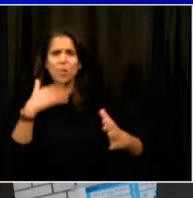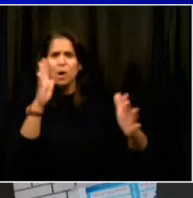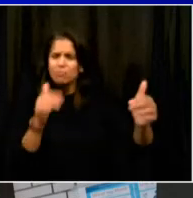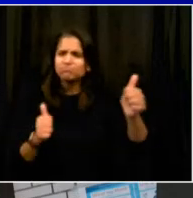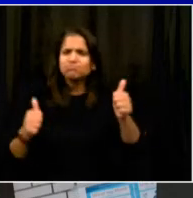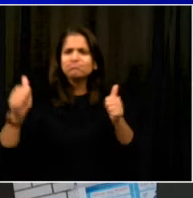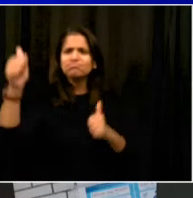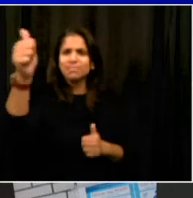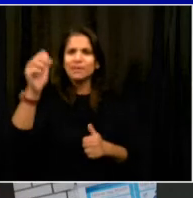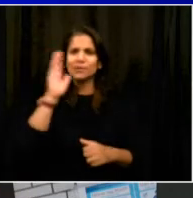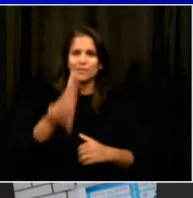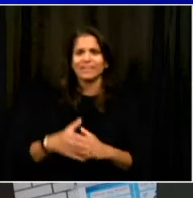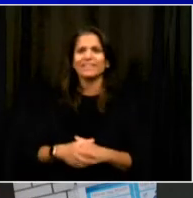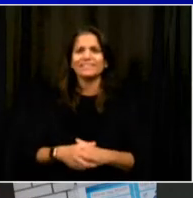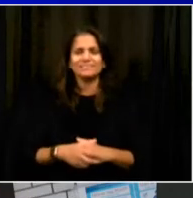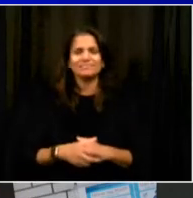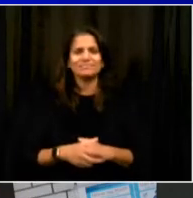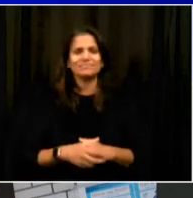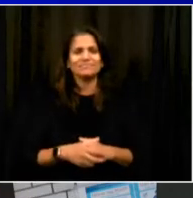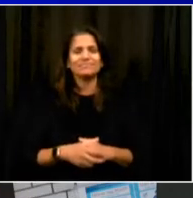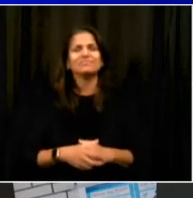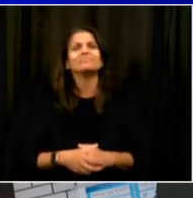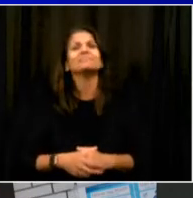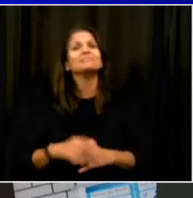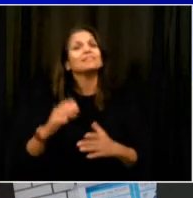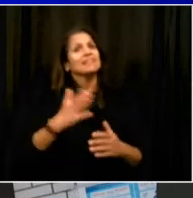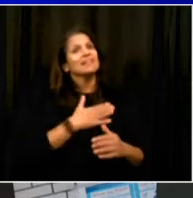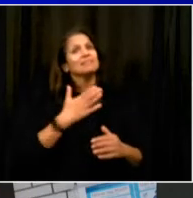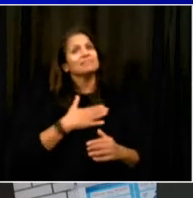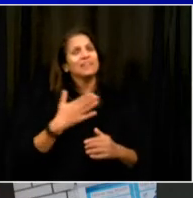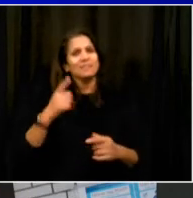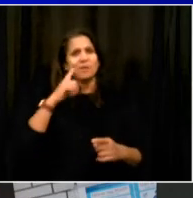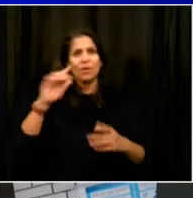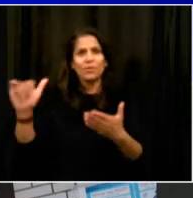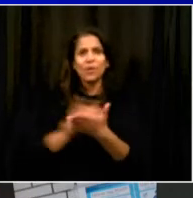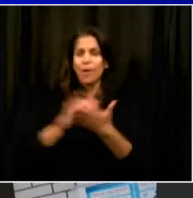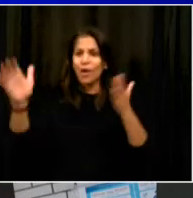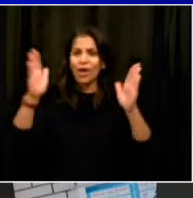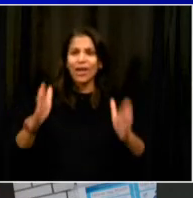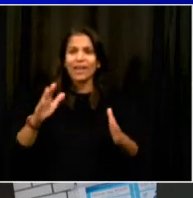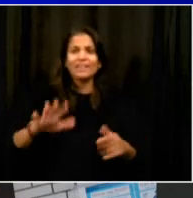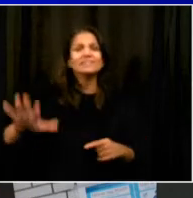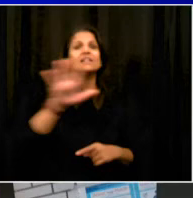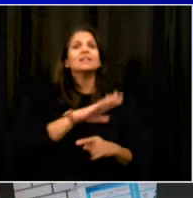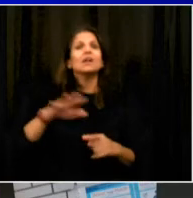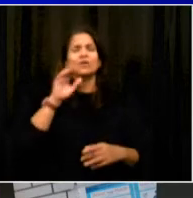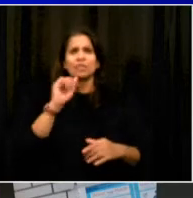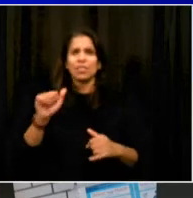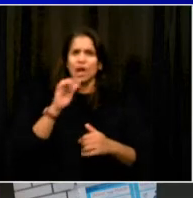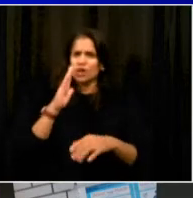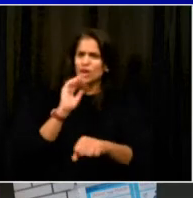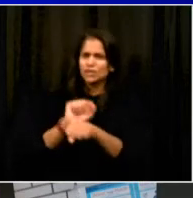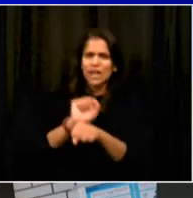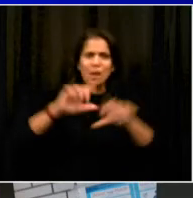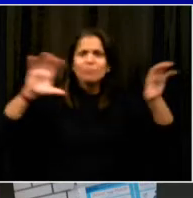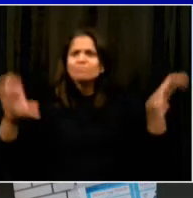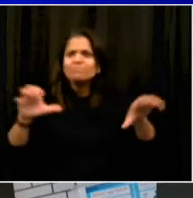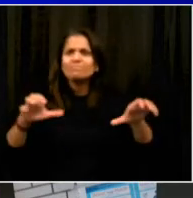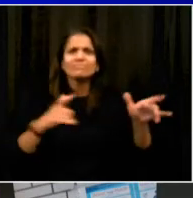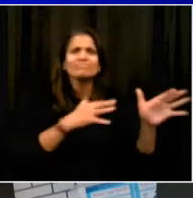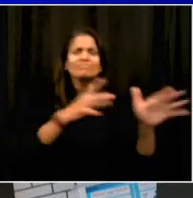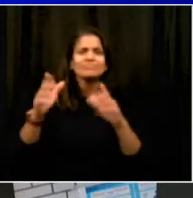to have another New Yorker in such an important position, but she's also going to inspire a whole generation of New Yorkers, particularly